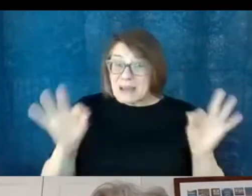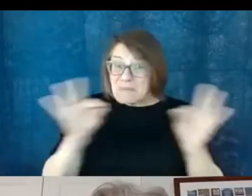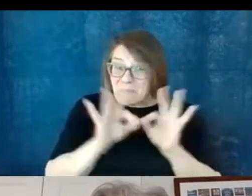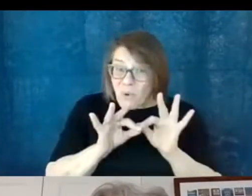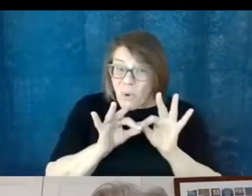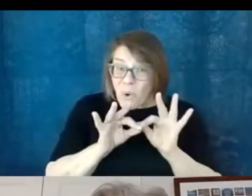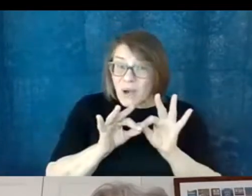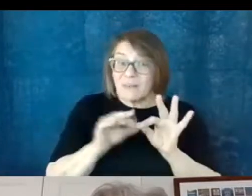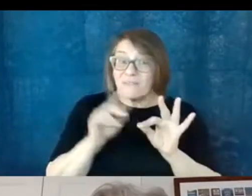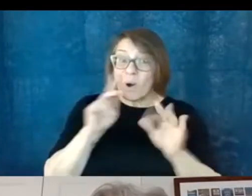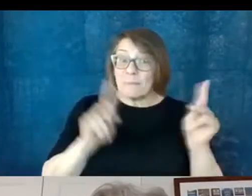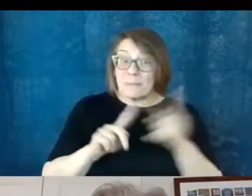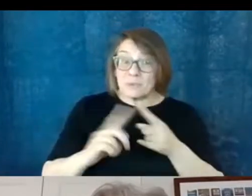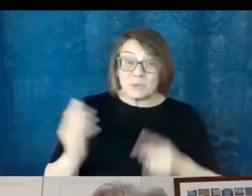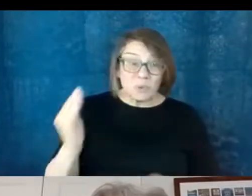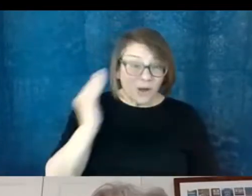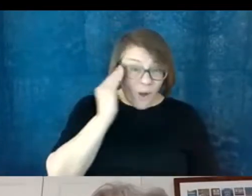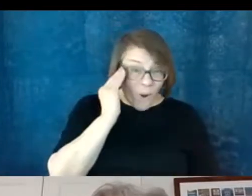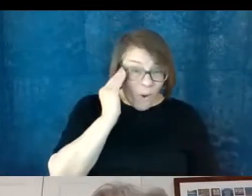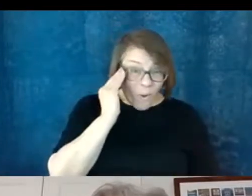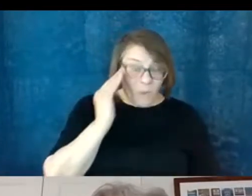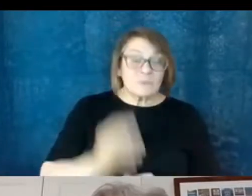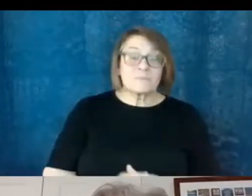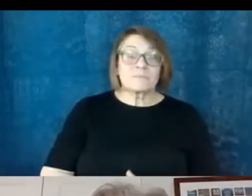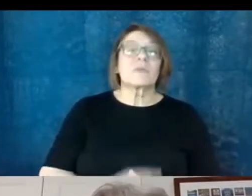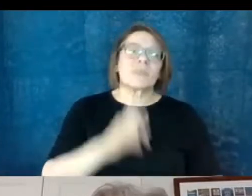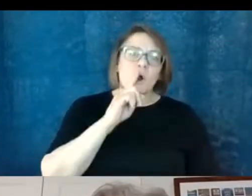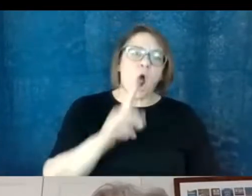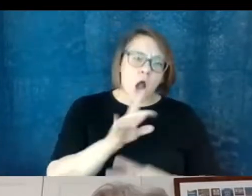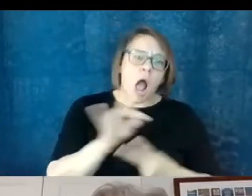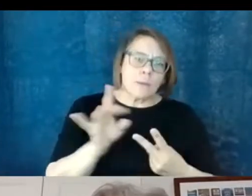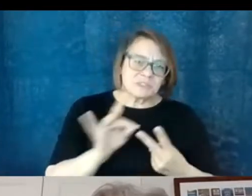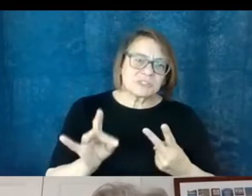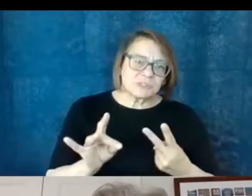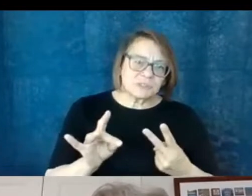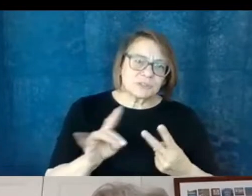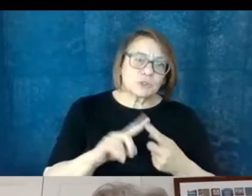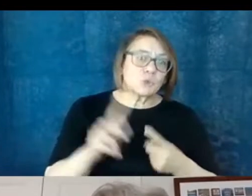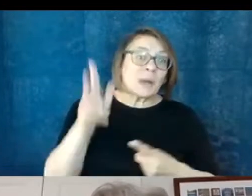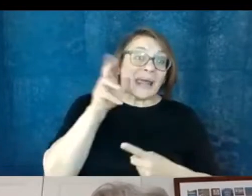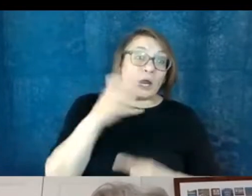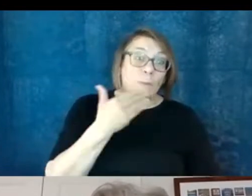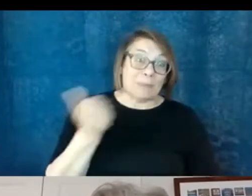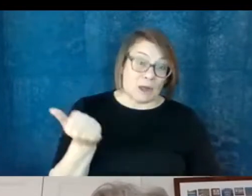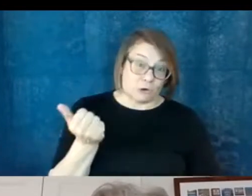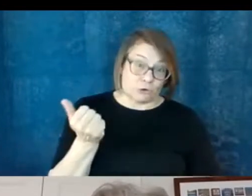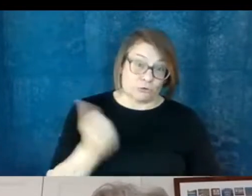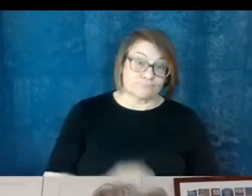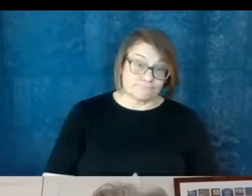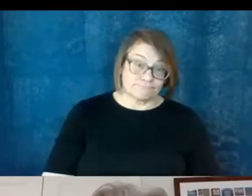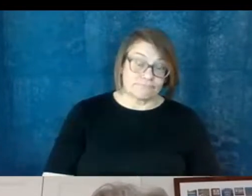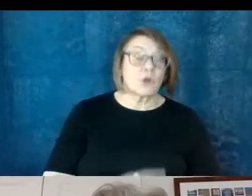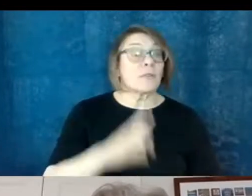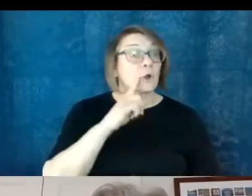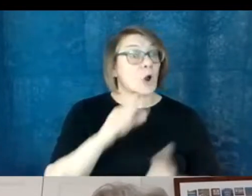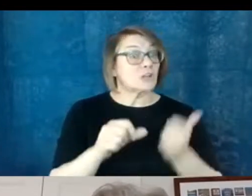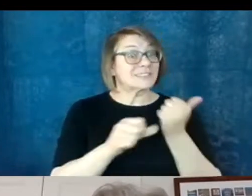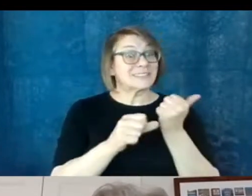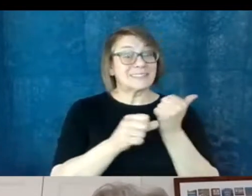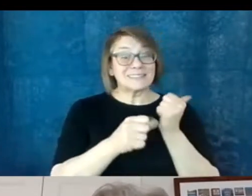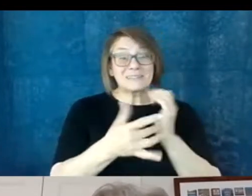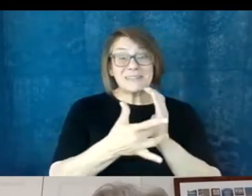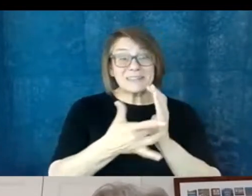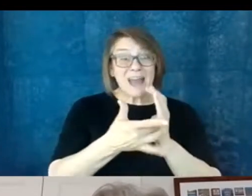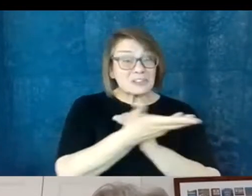consumers to know is that there are options to hear better. There are assistive technologies